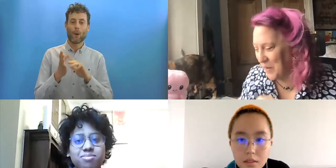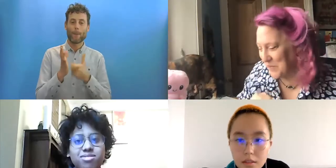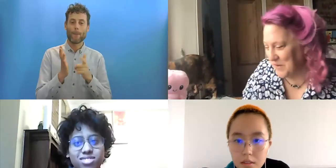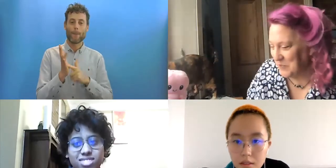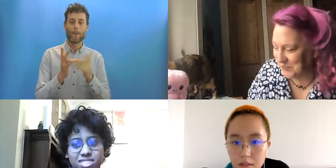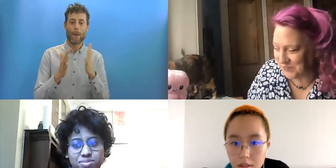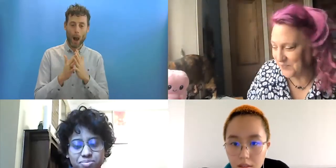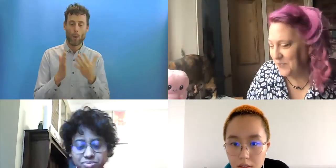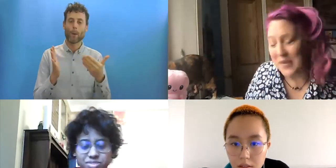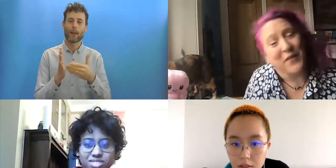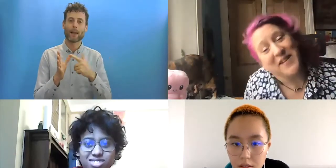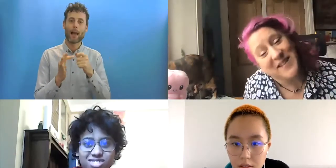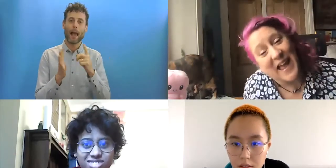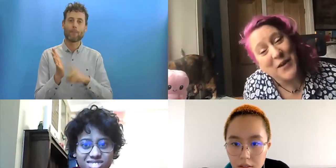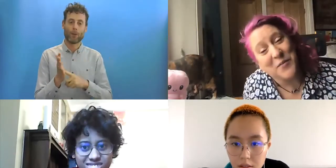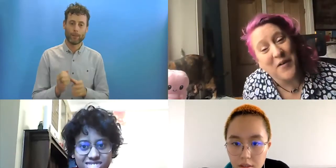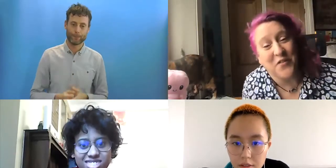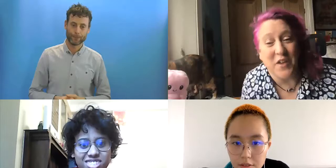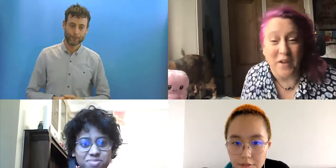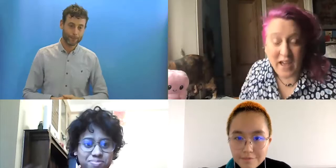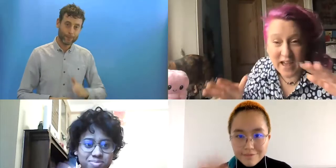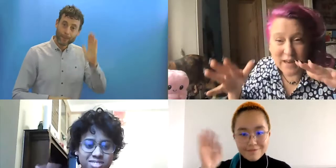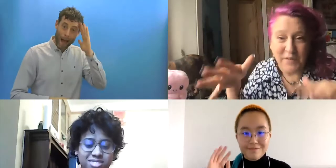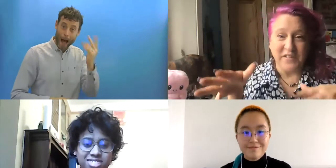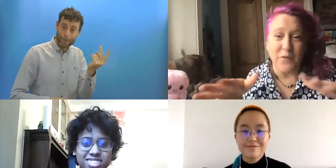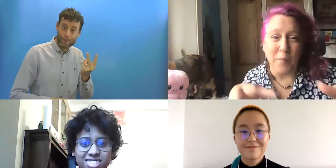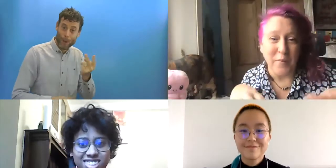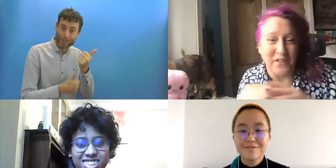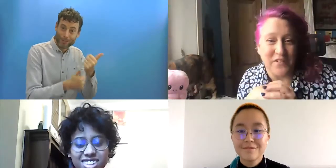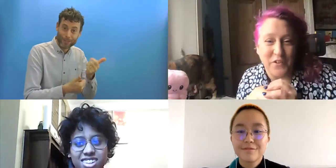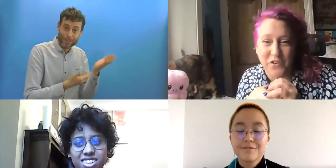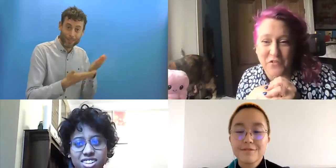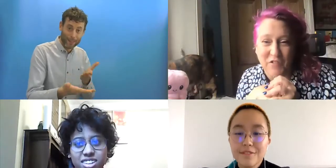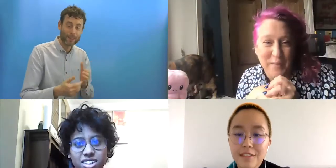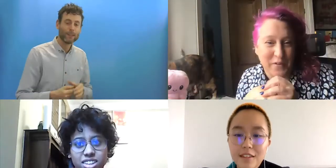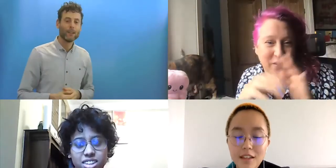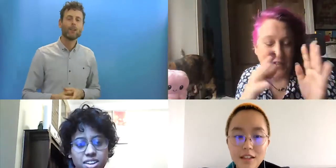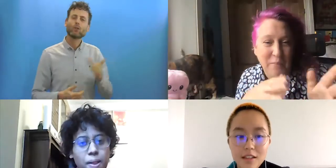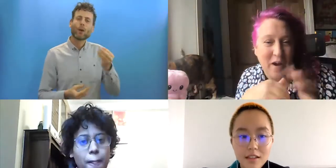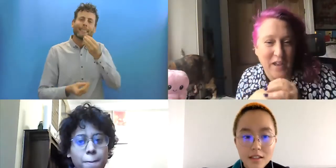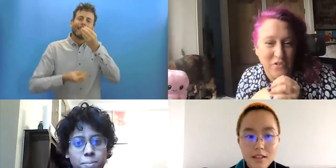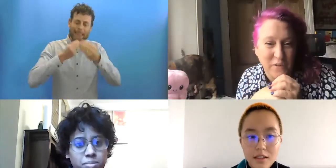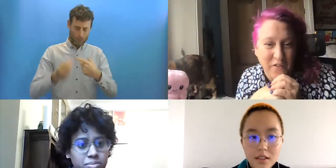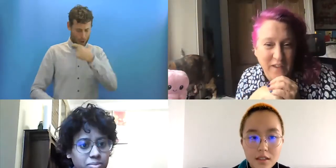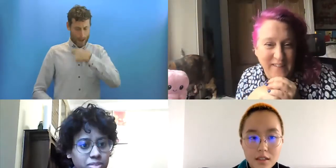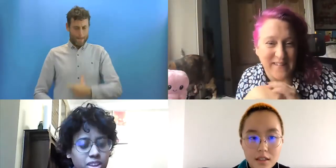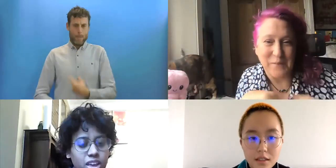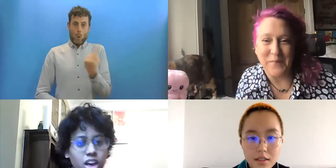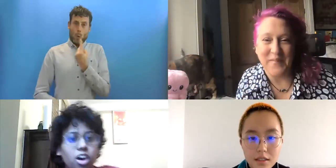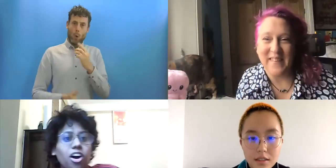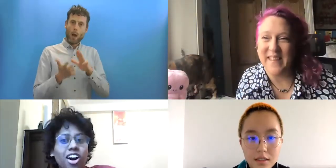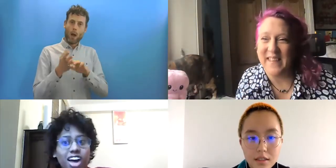April's coming up soon. Fantastic. Hello to both of you. Let me just give you a moment to describe yourself. So Marlo, do you want to go